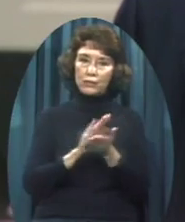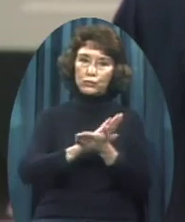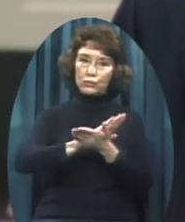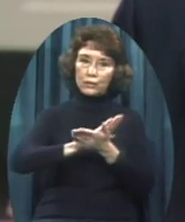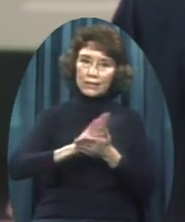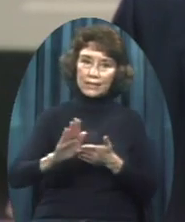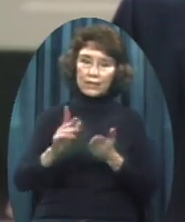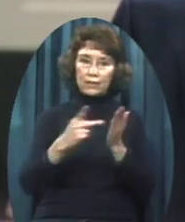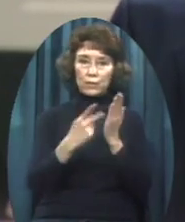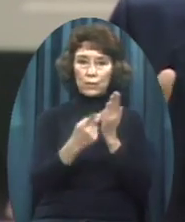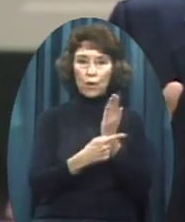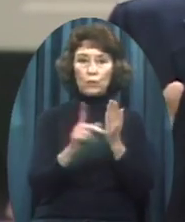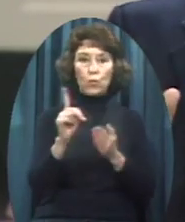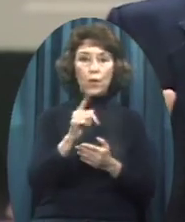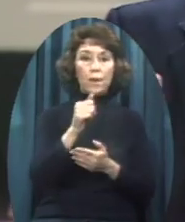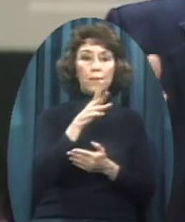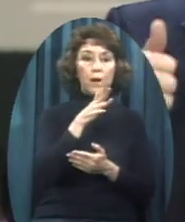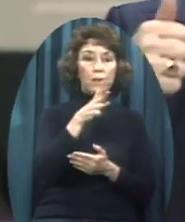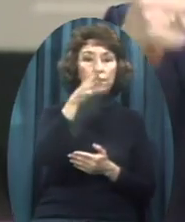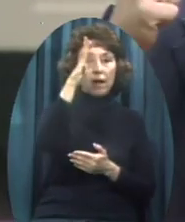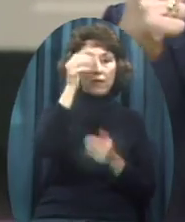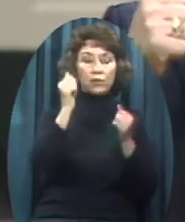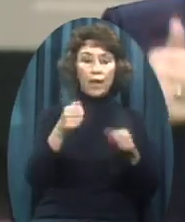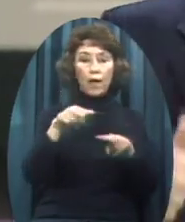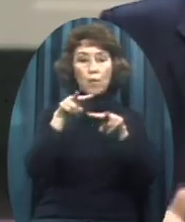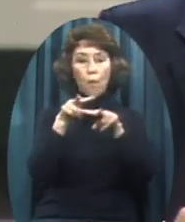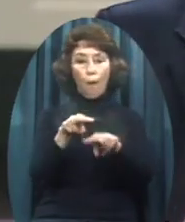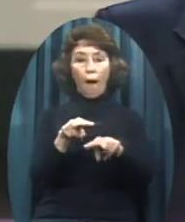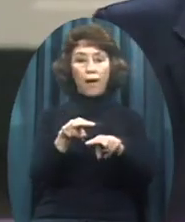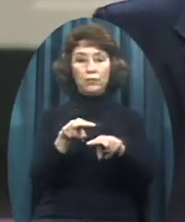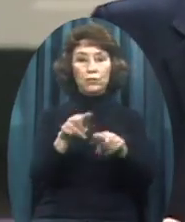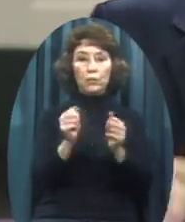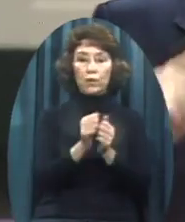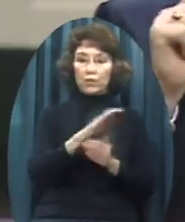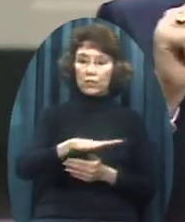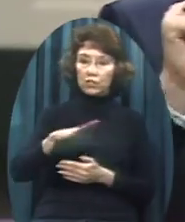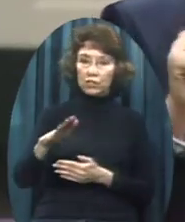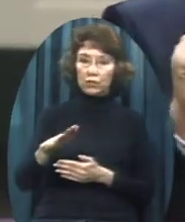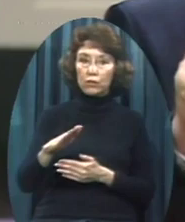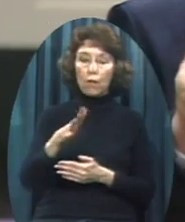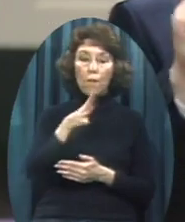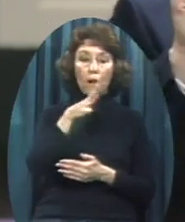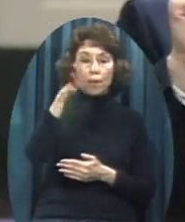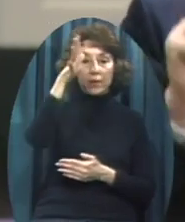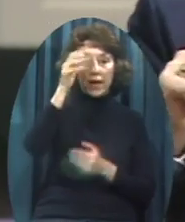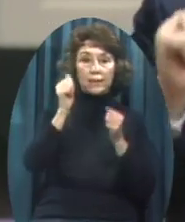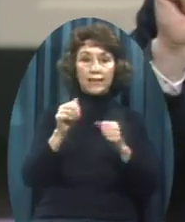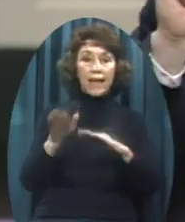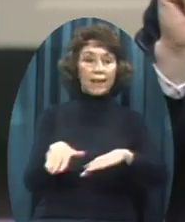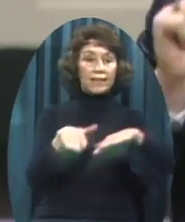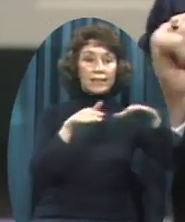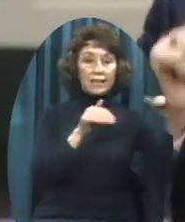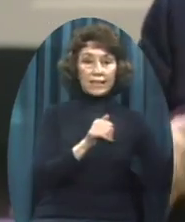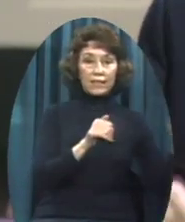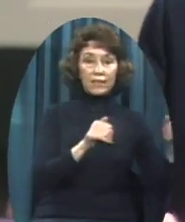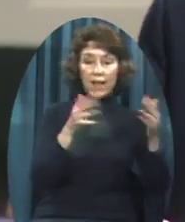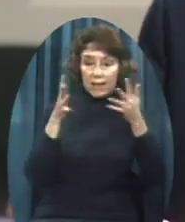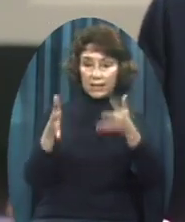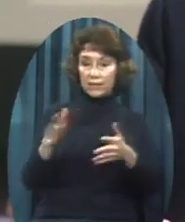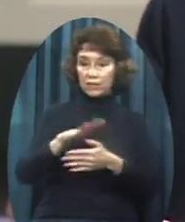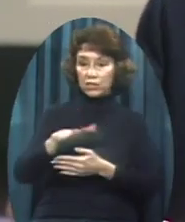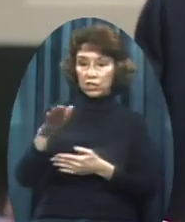dad and the children can watch a night of TV and mom and dad can go out to the grocery store and leave the children there without wondering what they're going to see or